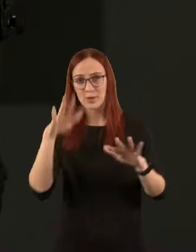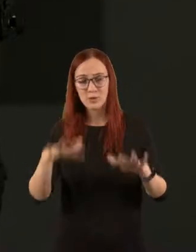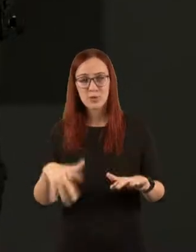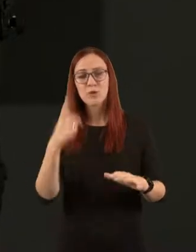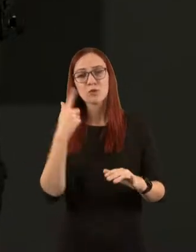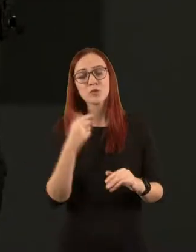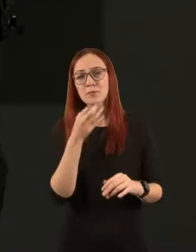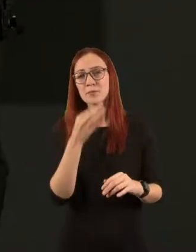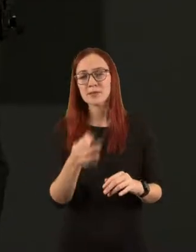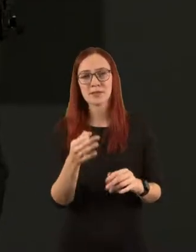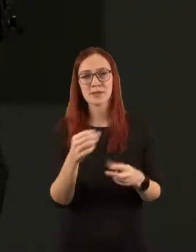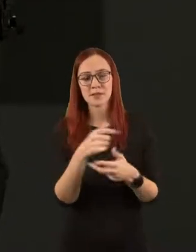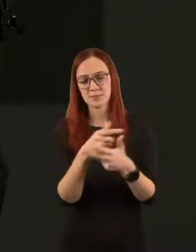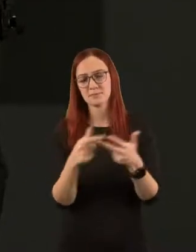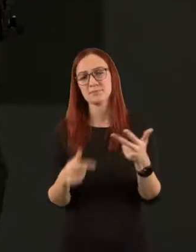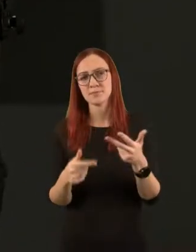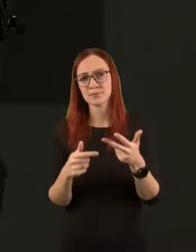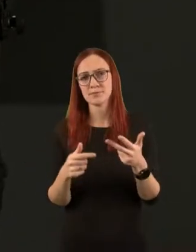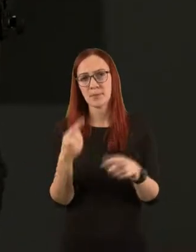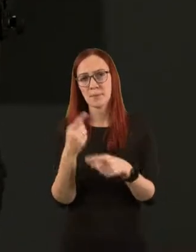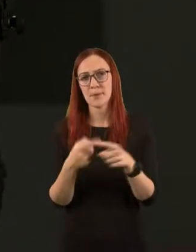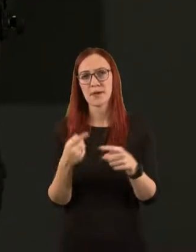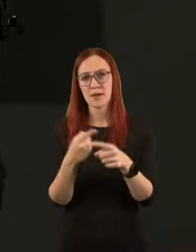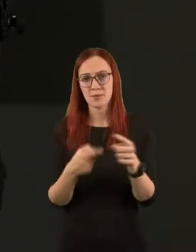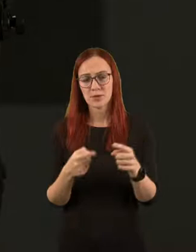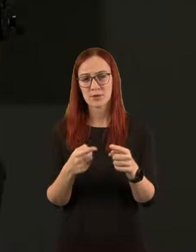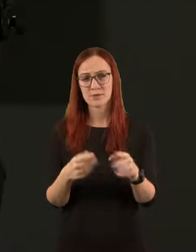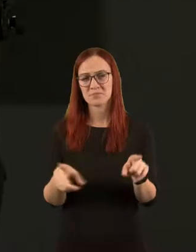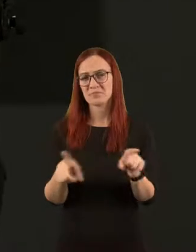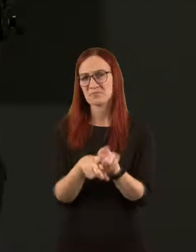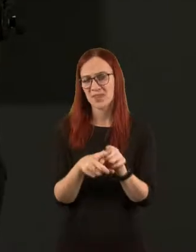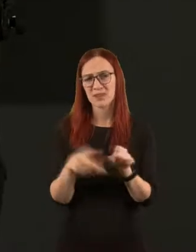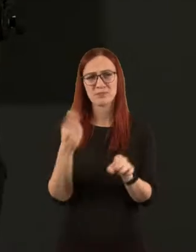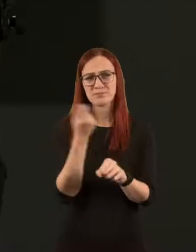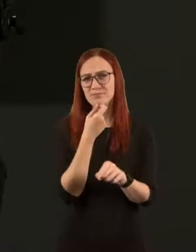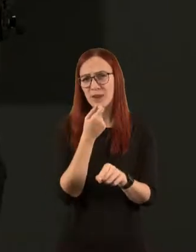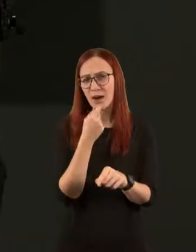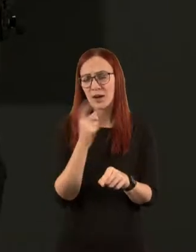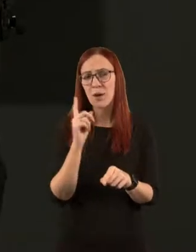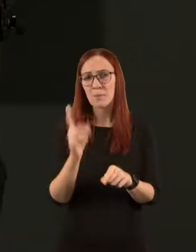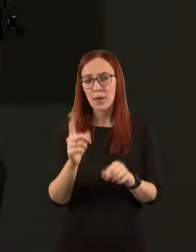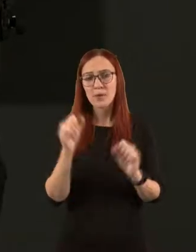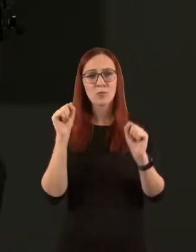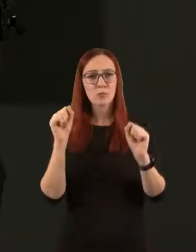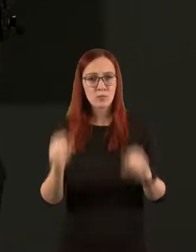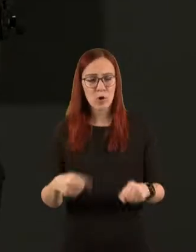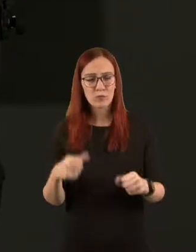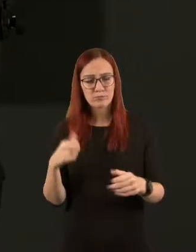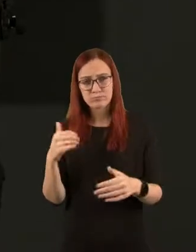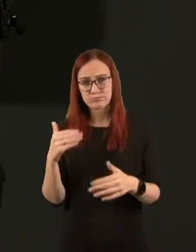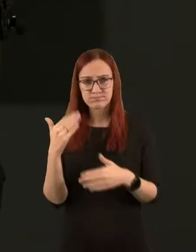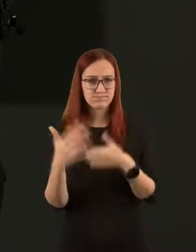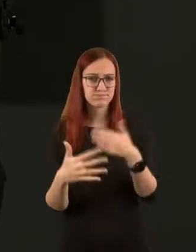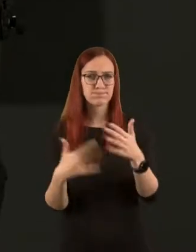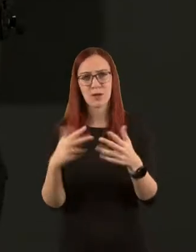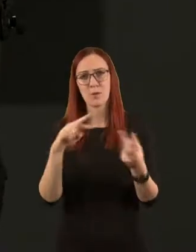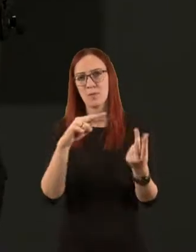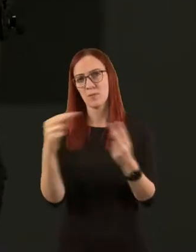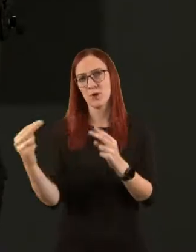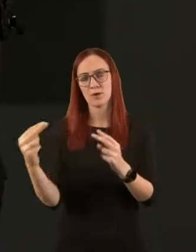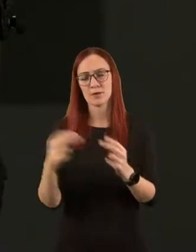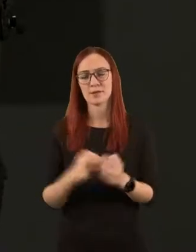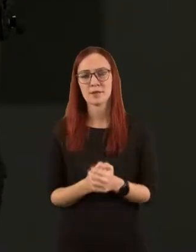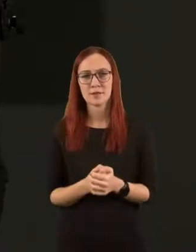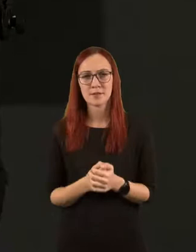will be presented today. I would also like to emphasize several measures that might seem limited